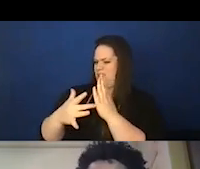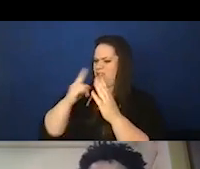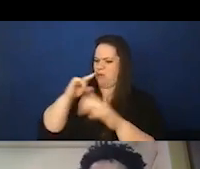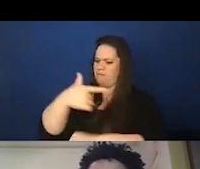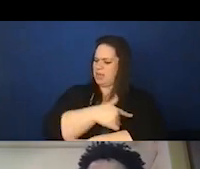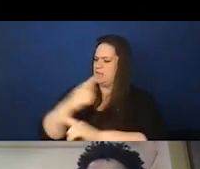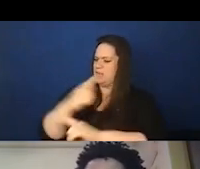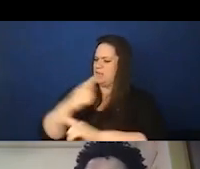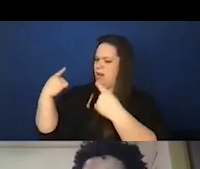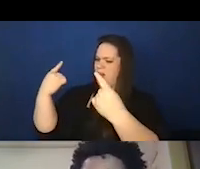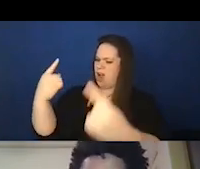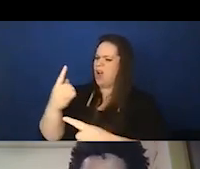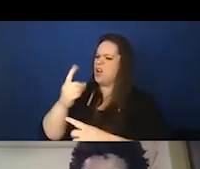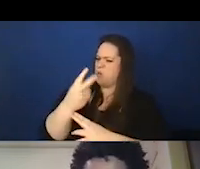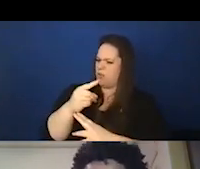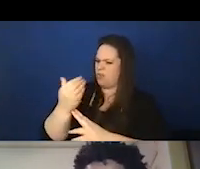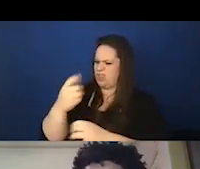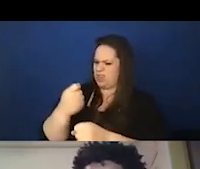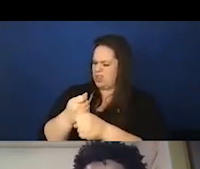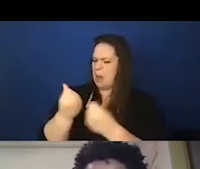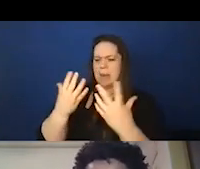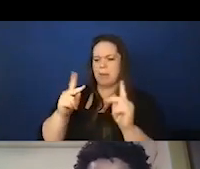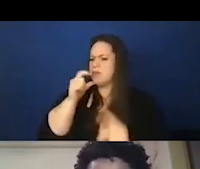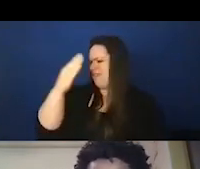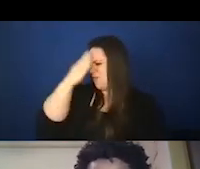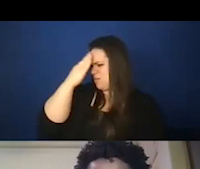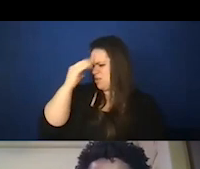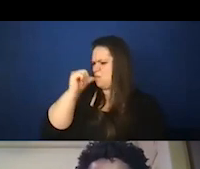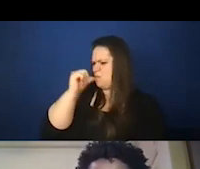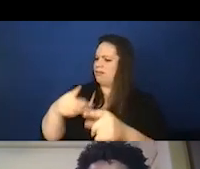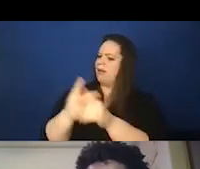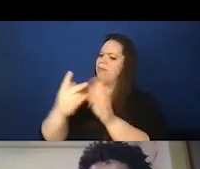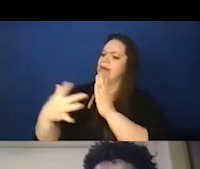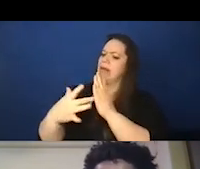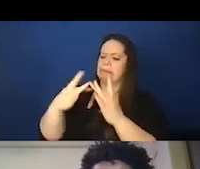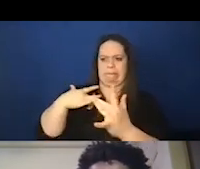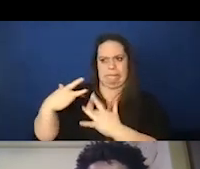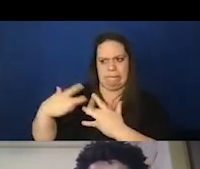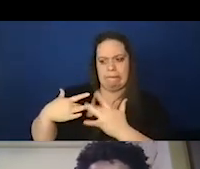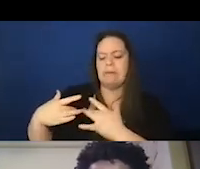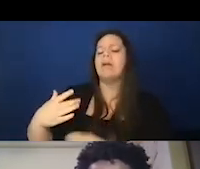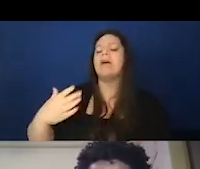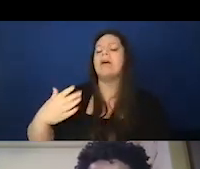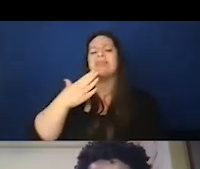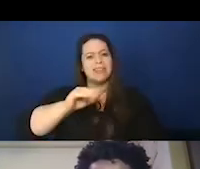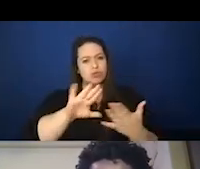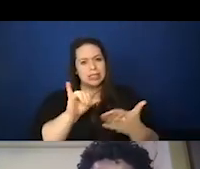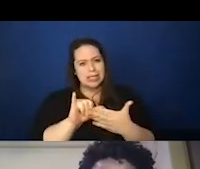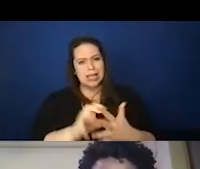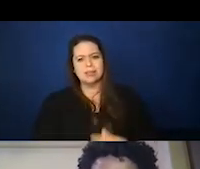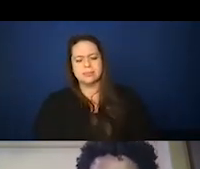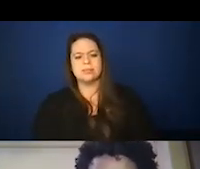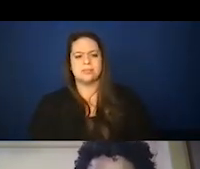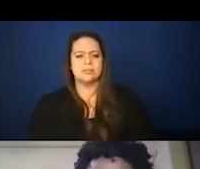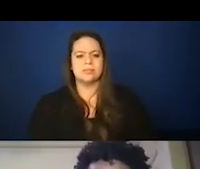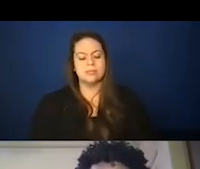I think people obviously are not familiar with it and they have concerns about it. But thank you for addressing that. So I'm